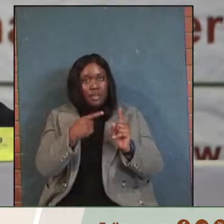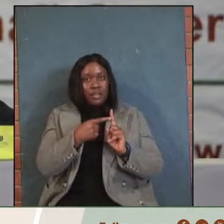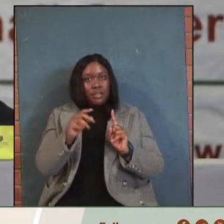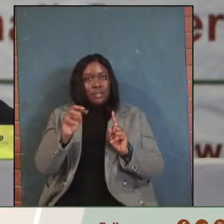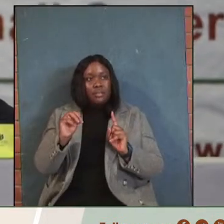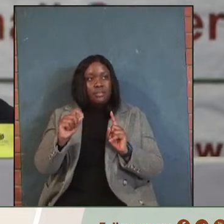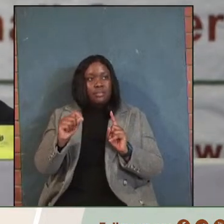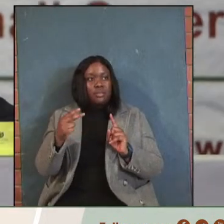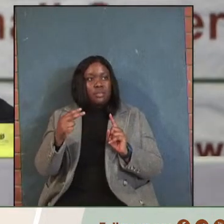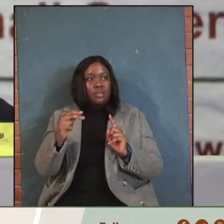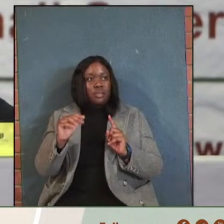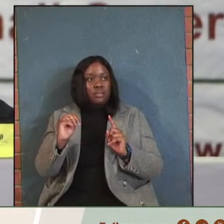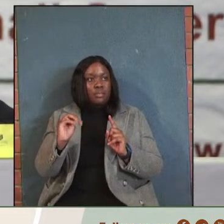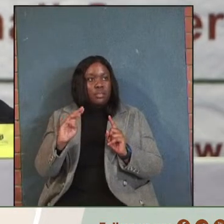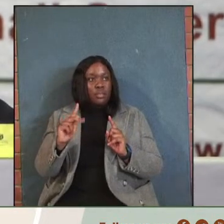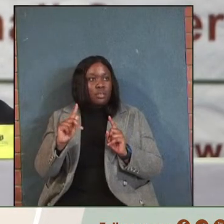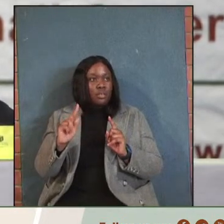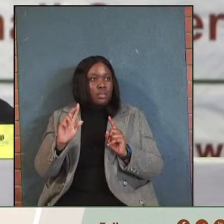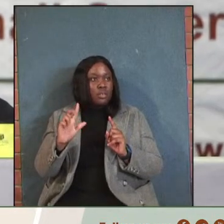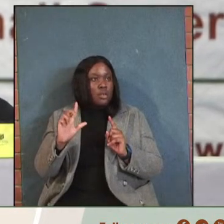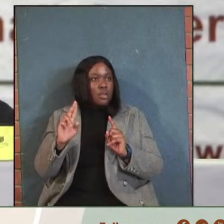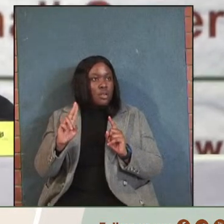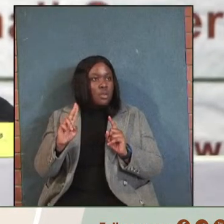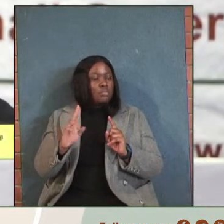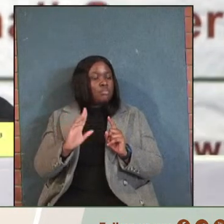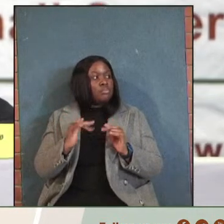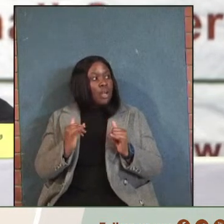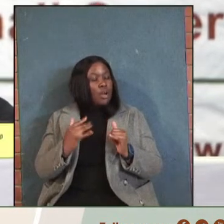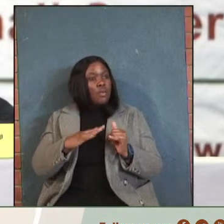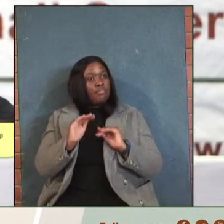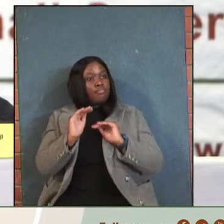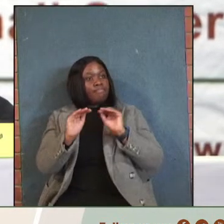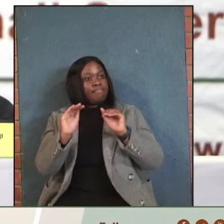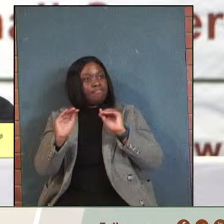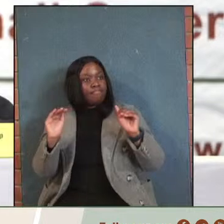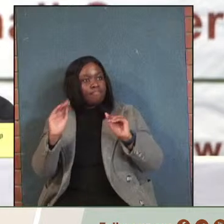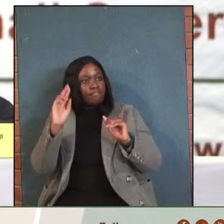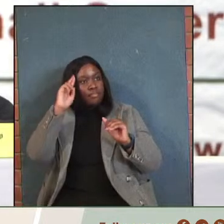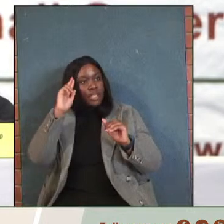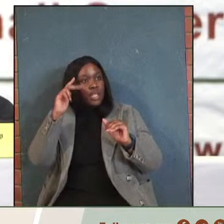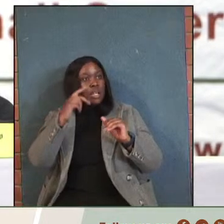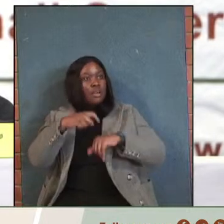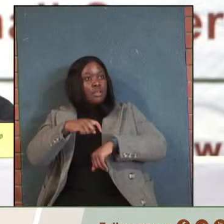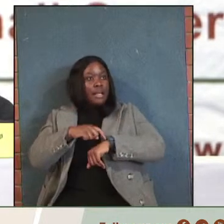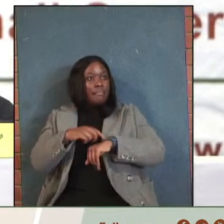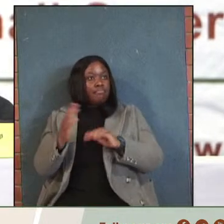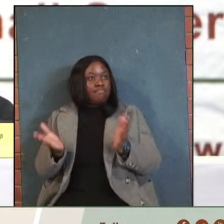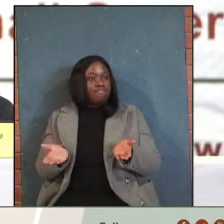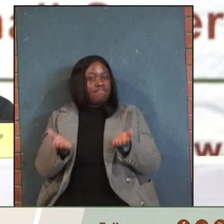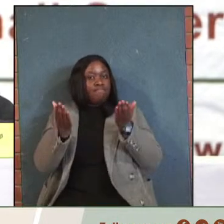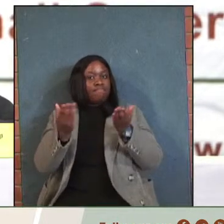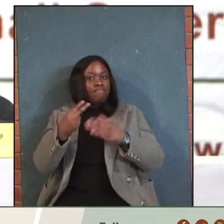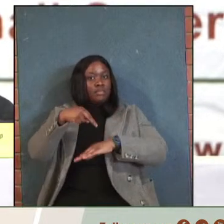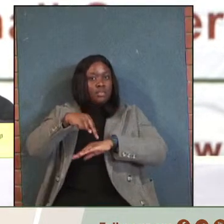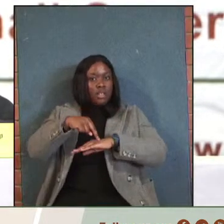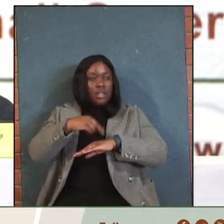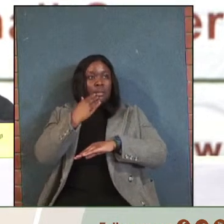I'd like to remind the House that before or when you stand up, please remember to